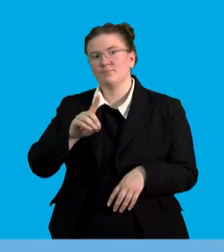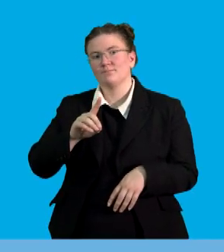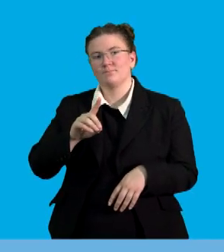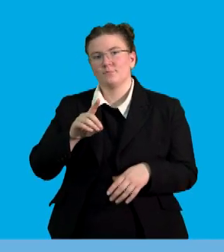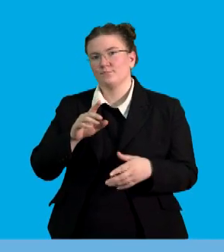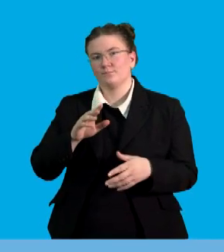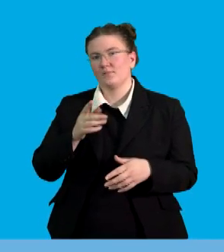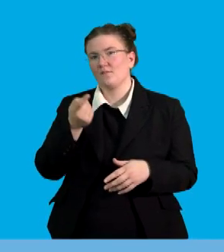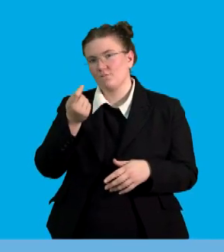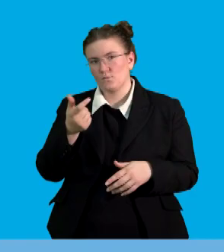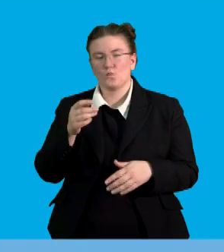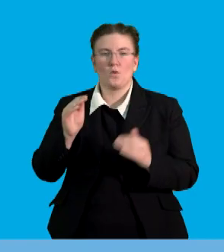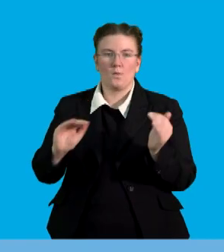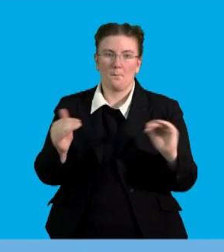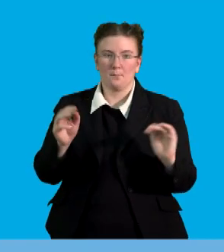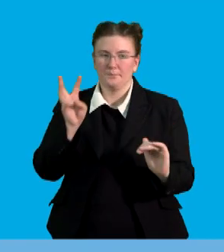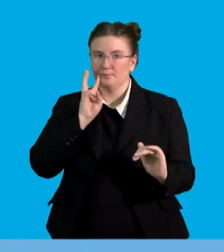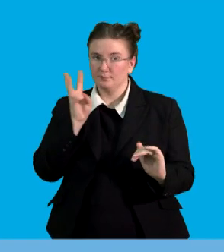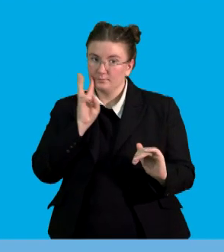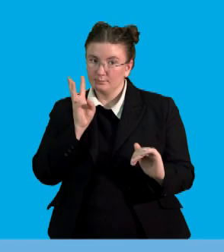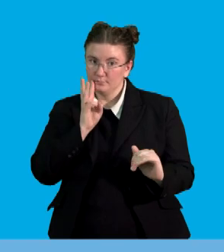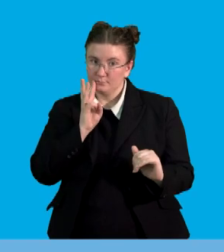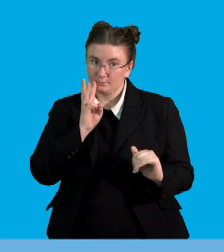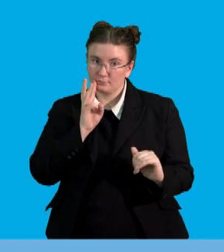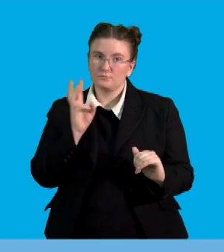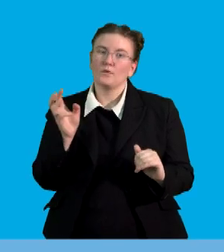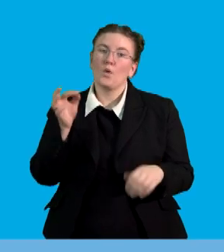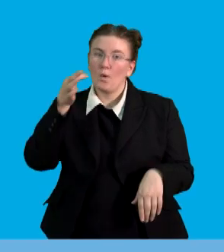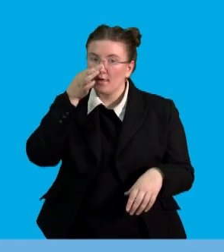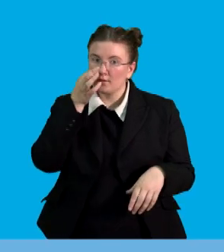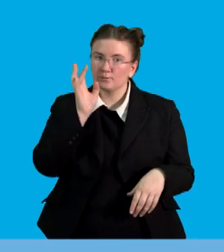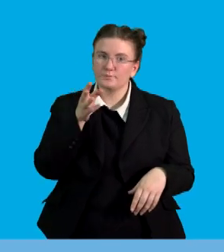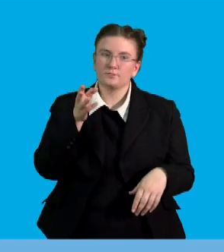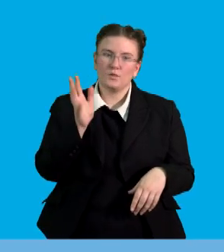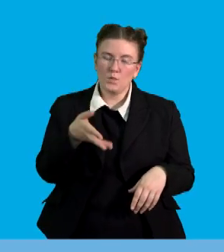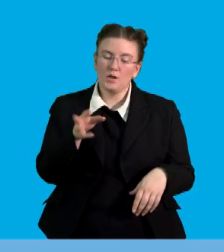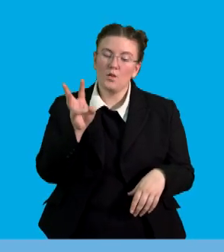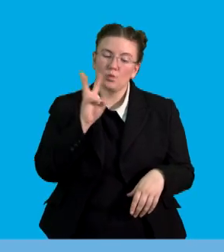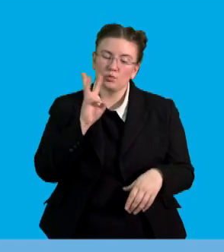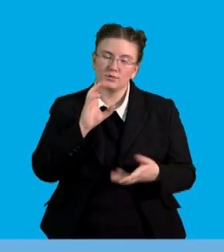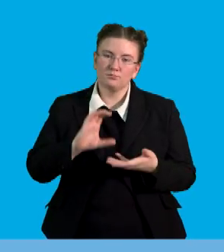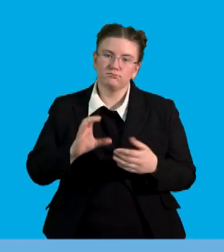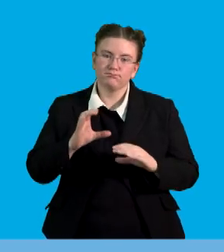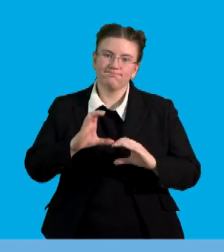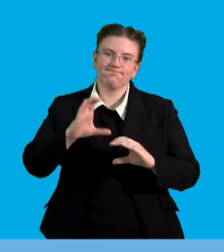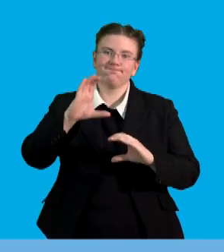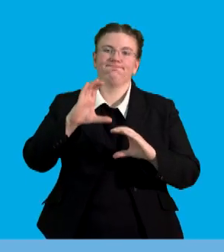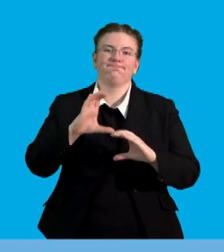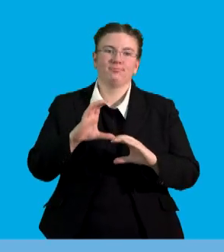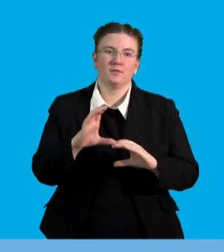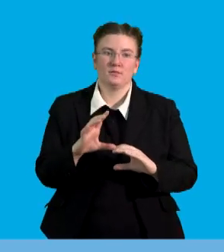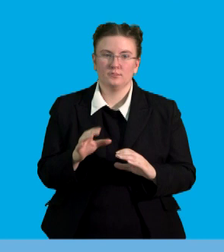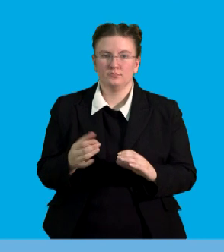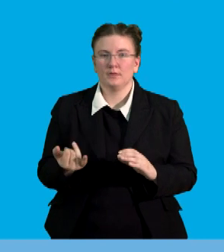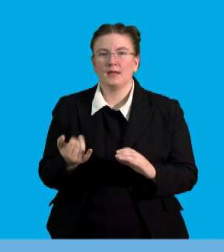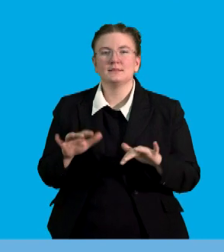water is more dense, or it has more mass than the cup of oil. Now this makes oil float on water like a cork or an air-filled